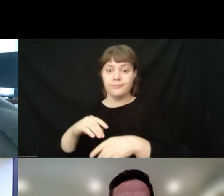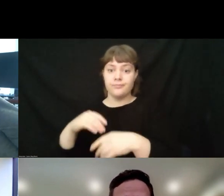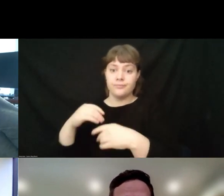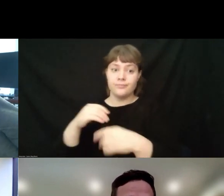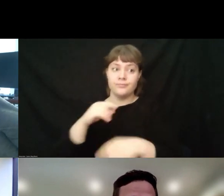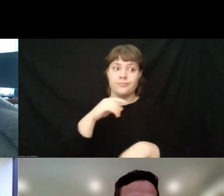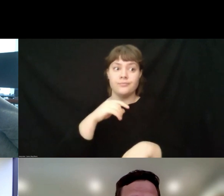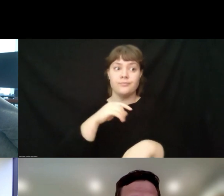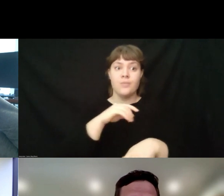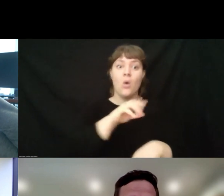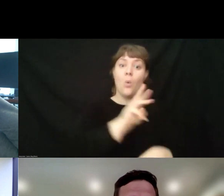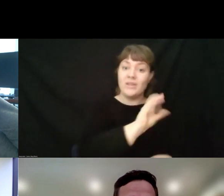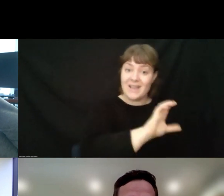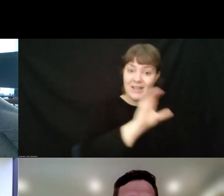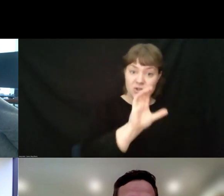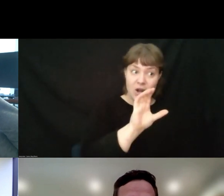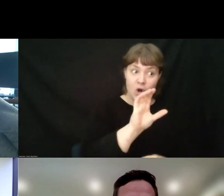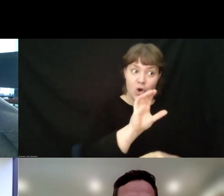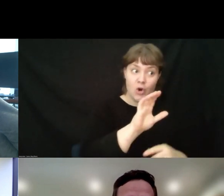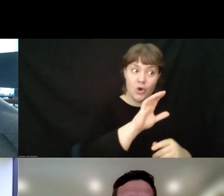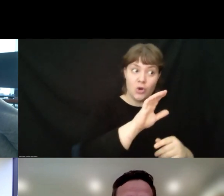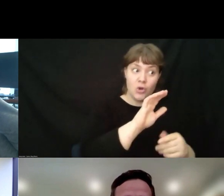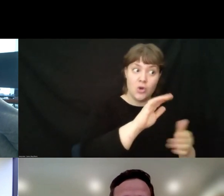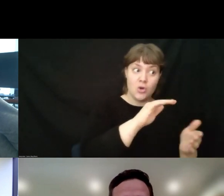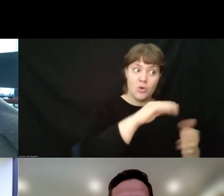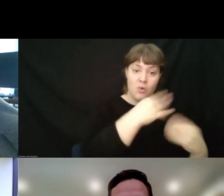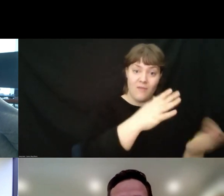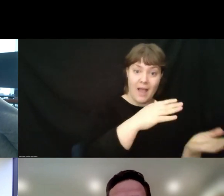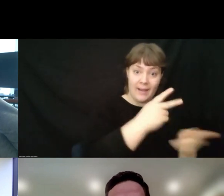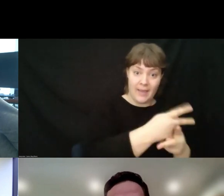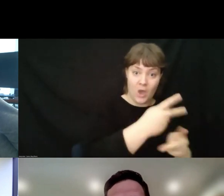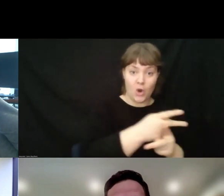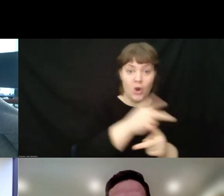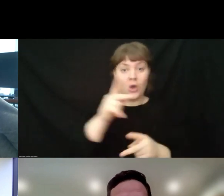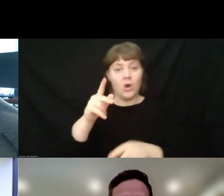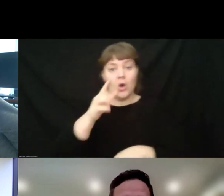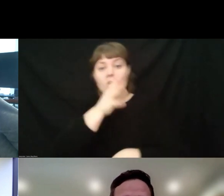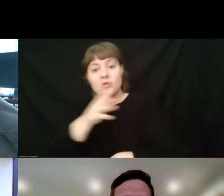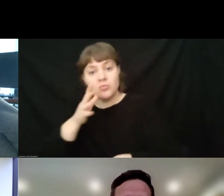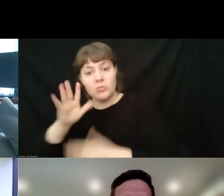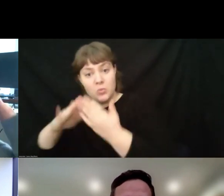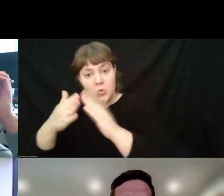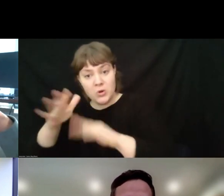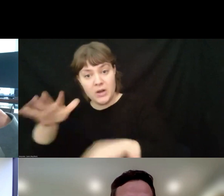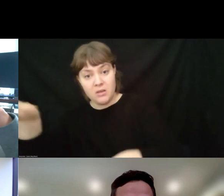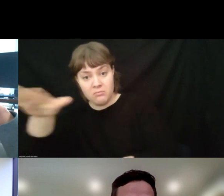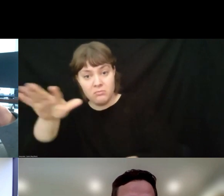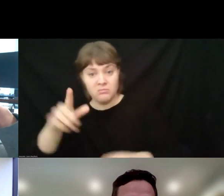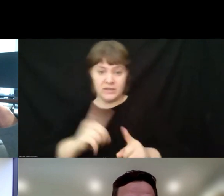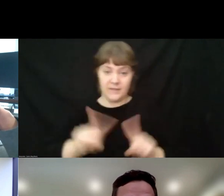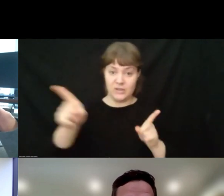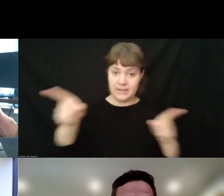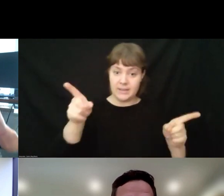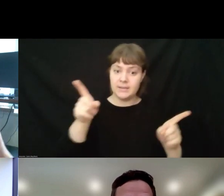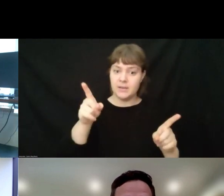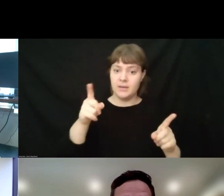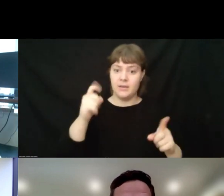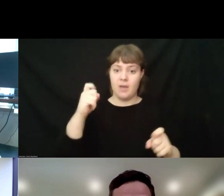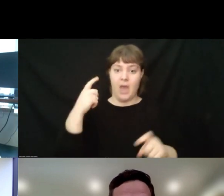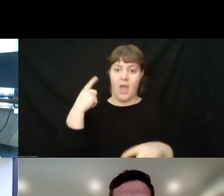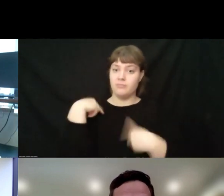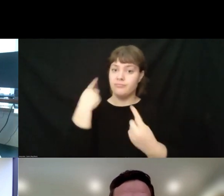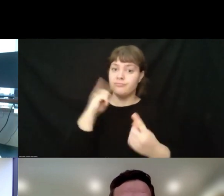cancer center versus out in our community practices. Along with this, I've been engaged ever since